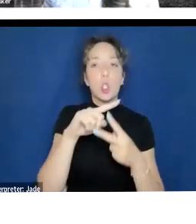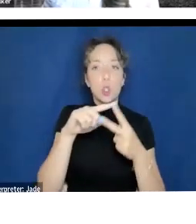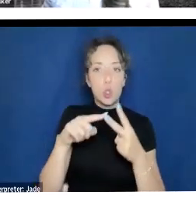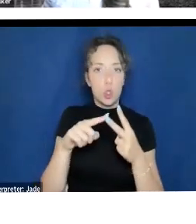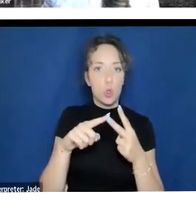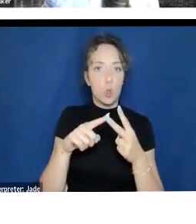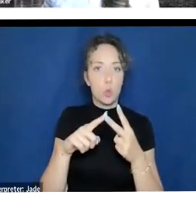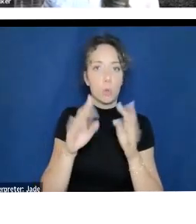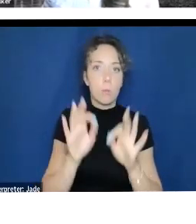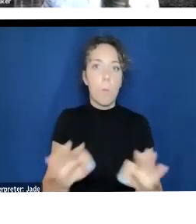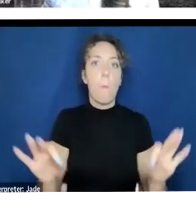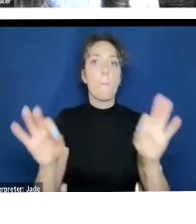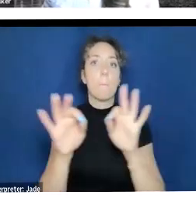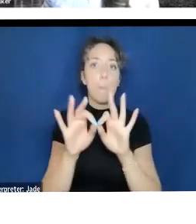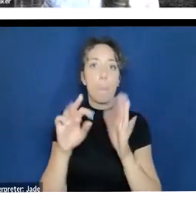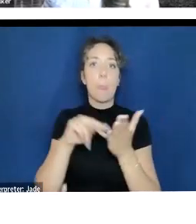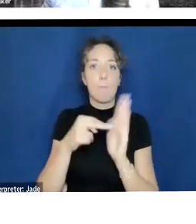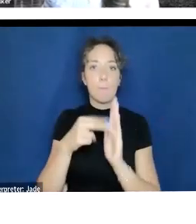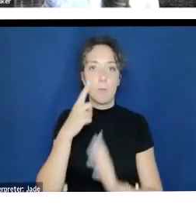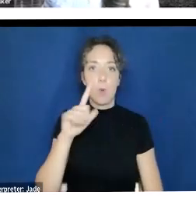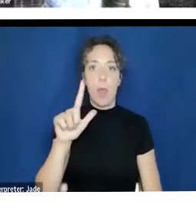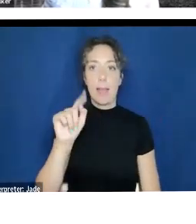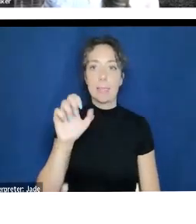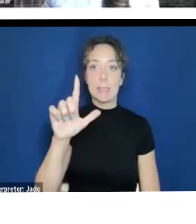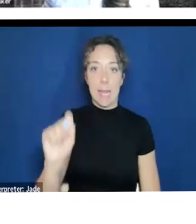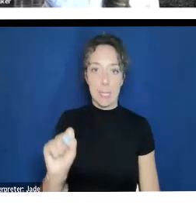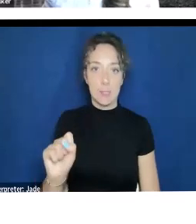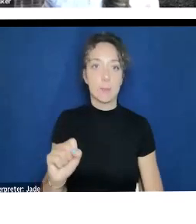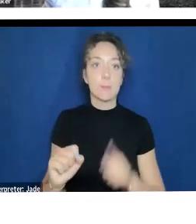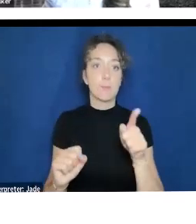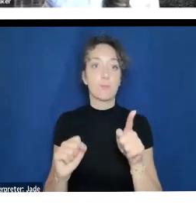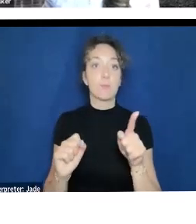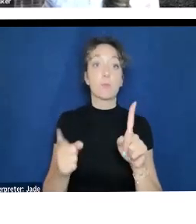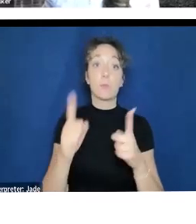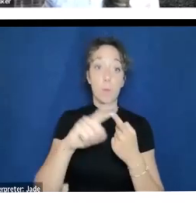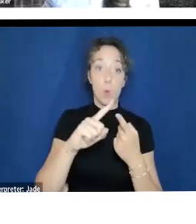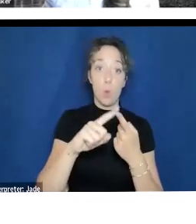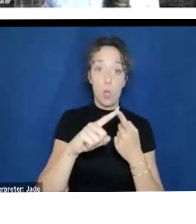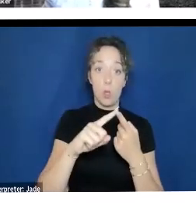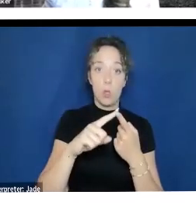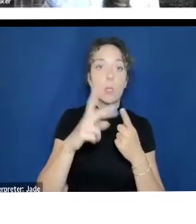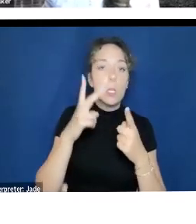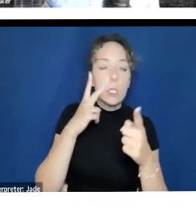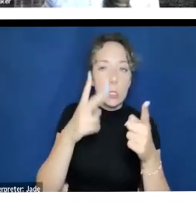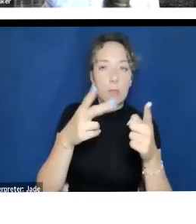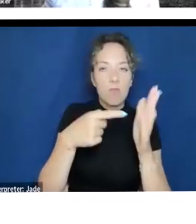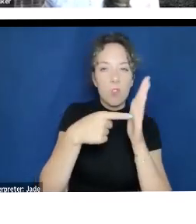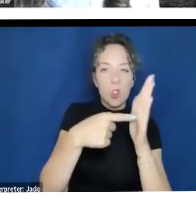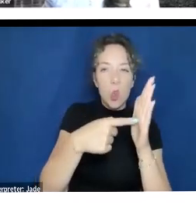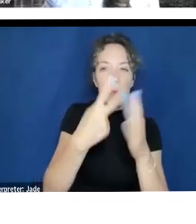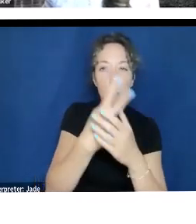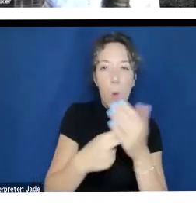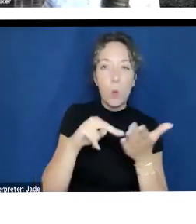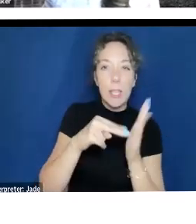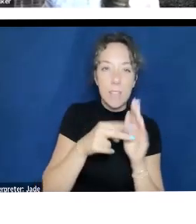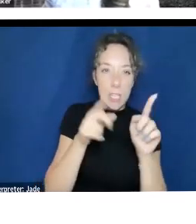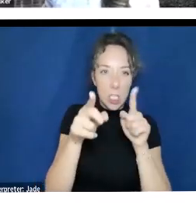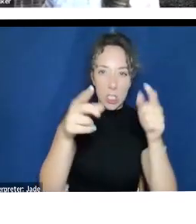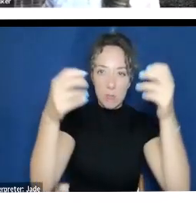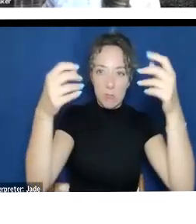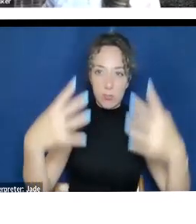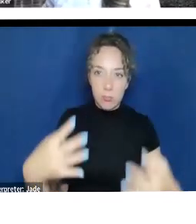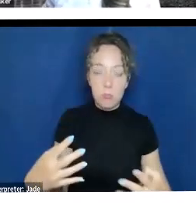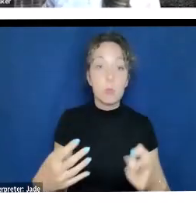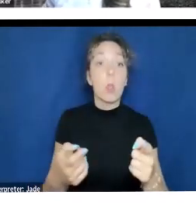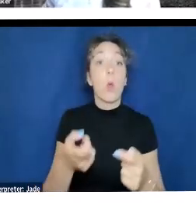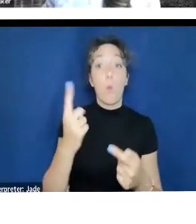definitions for LTELs. One is the table here illustrates both of those definitions.